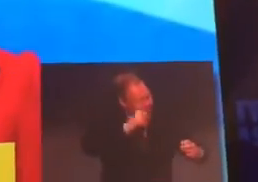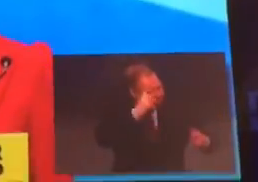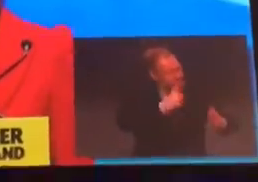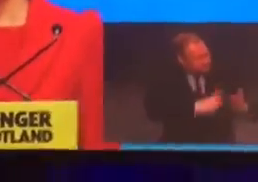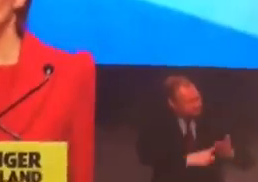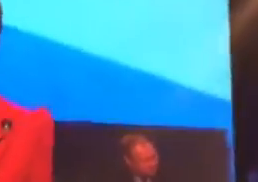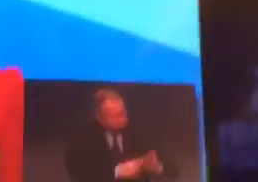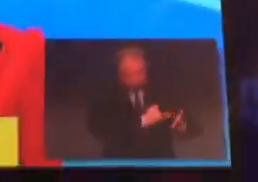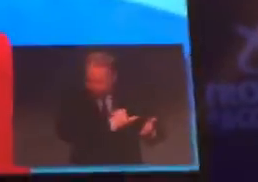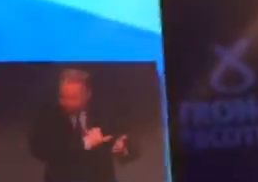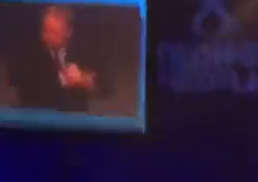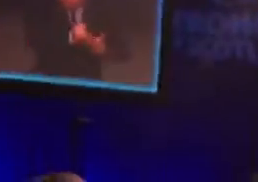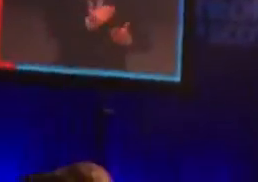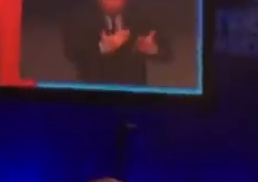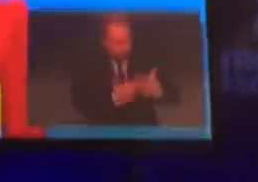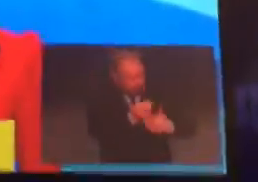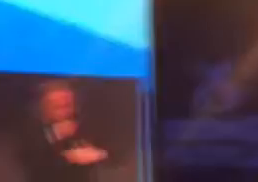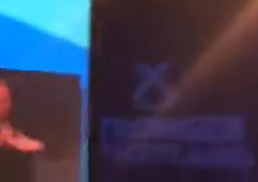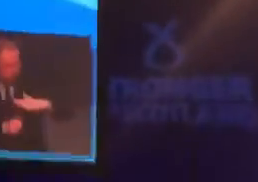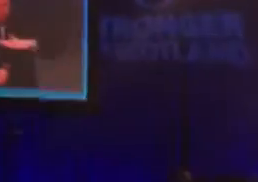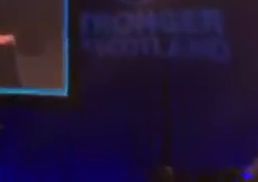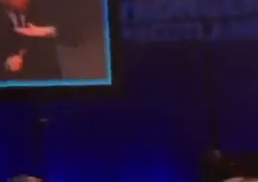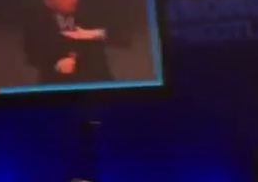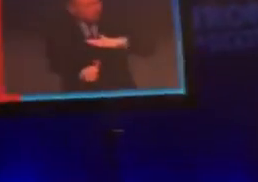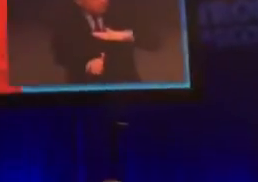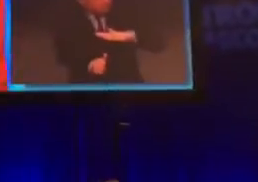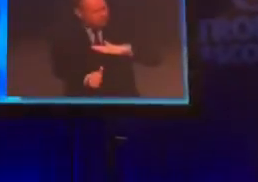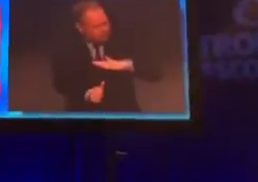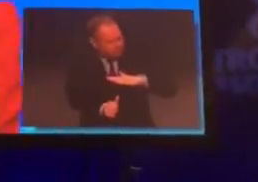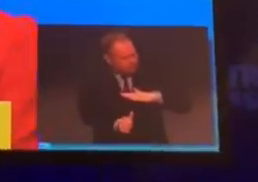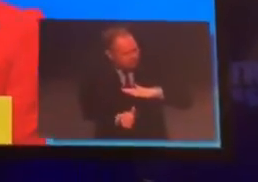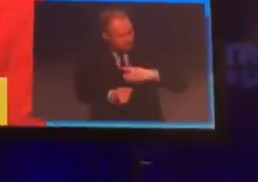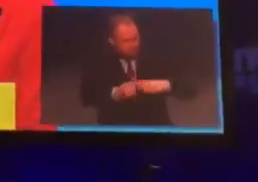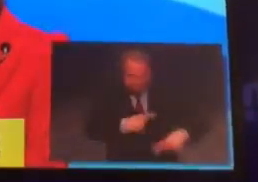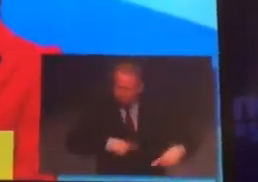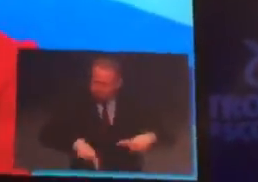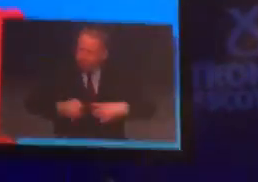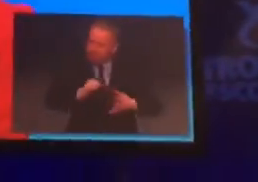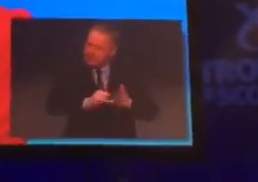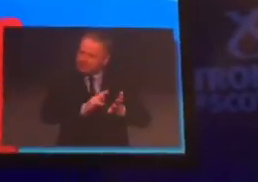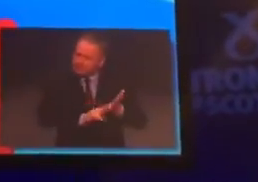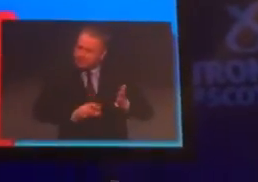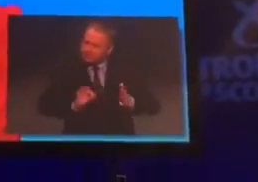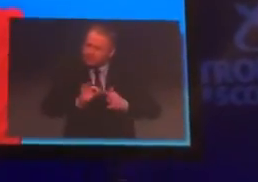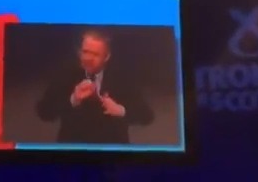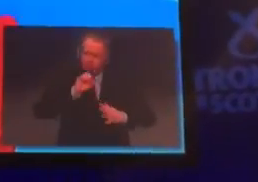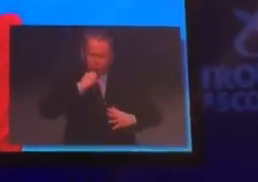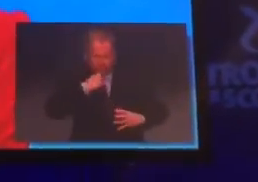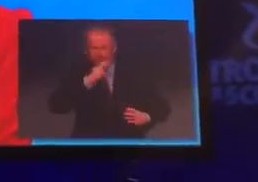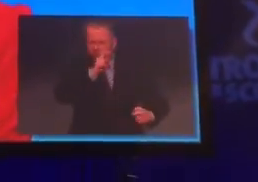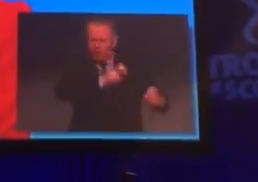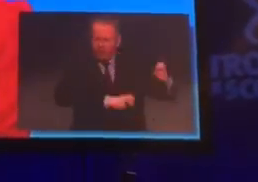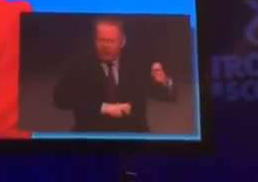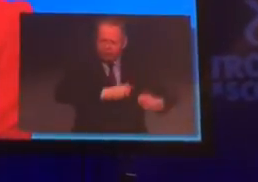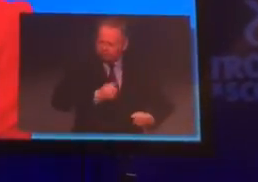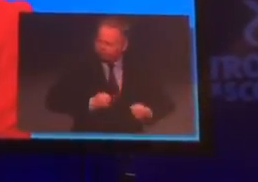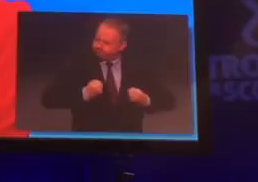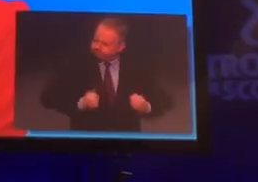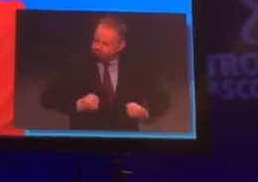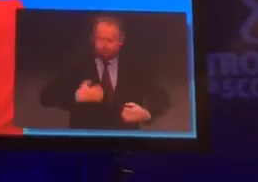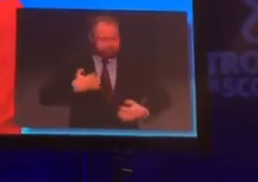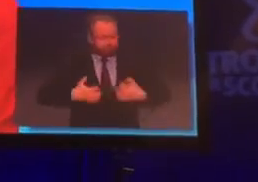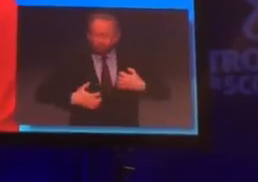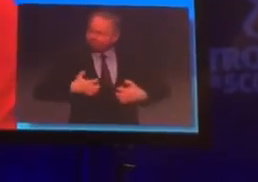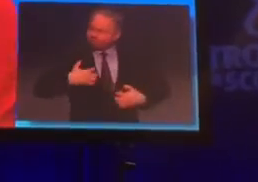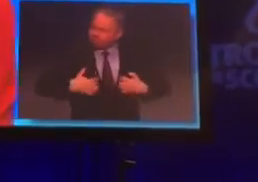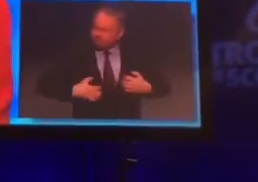against a new generation of nuclear weapons, and we, the SNP, will make that case with passion and